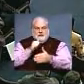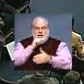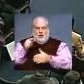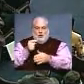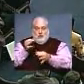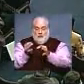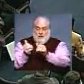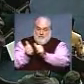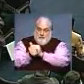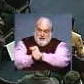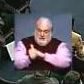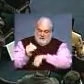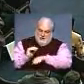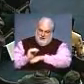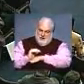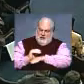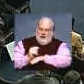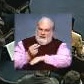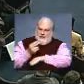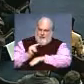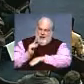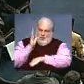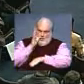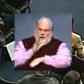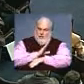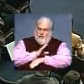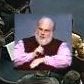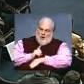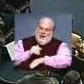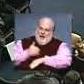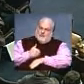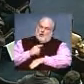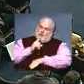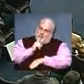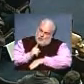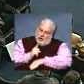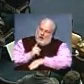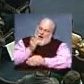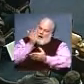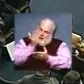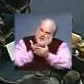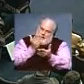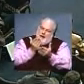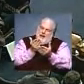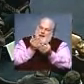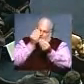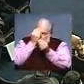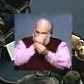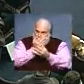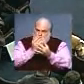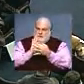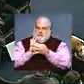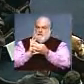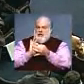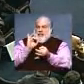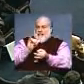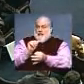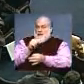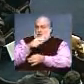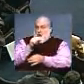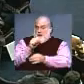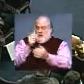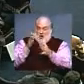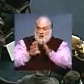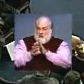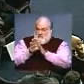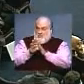this tonight, then the board will have real concrete information, because these units that are under construction